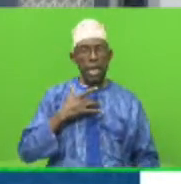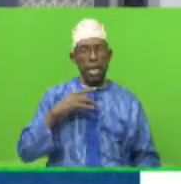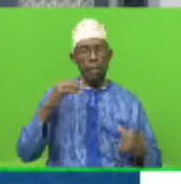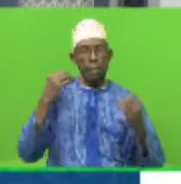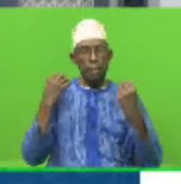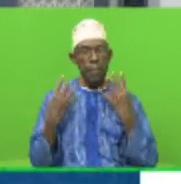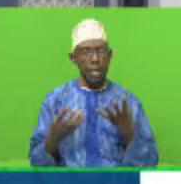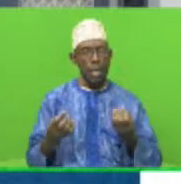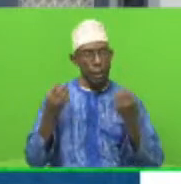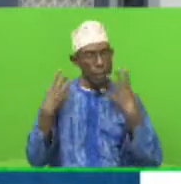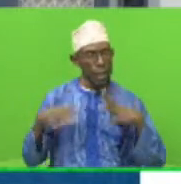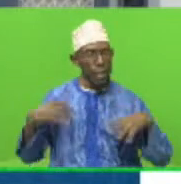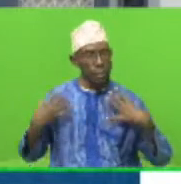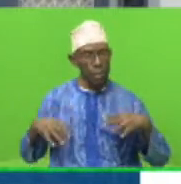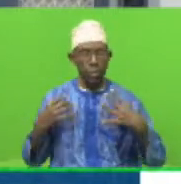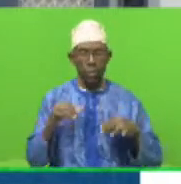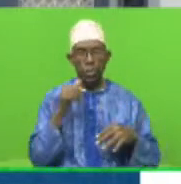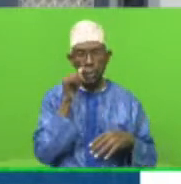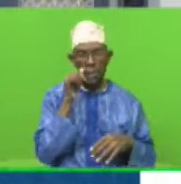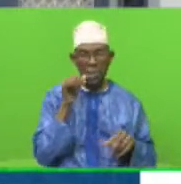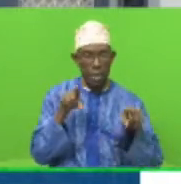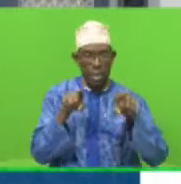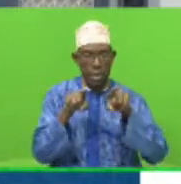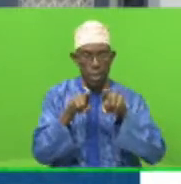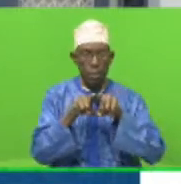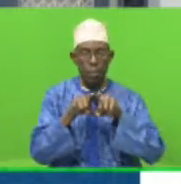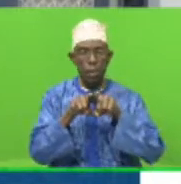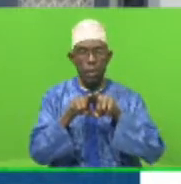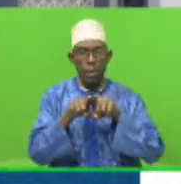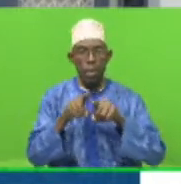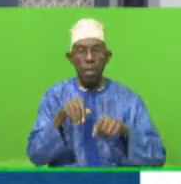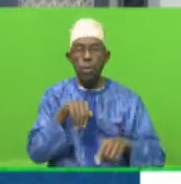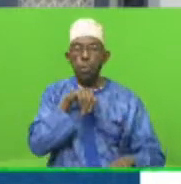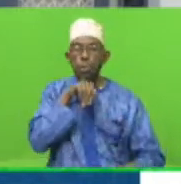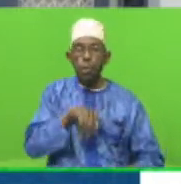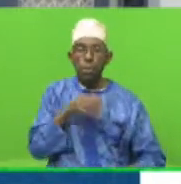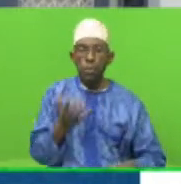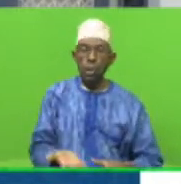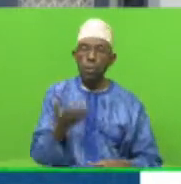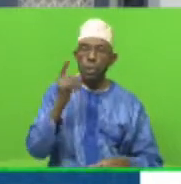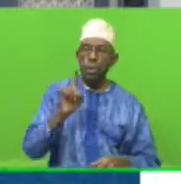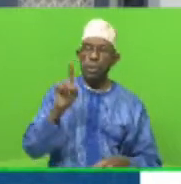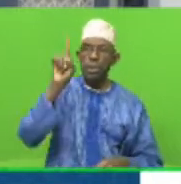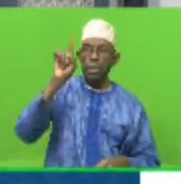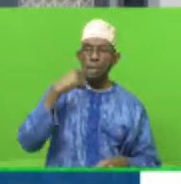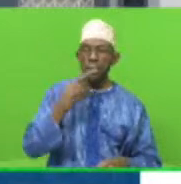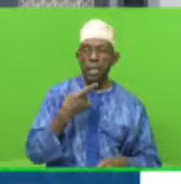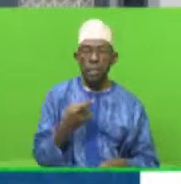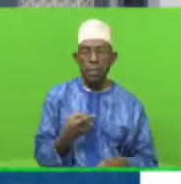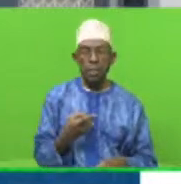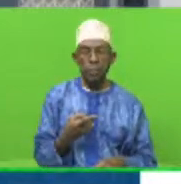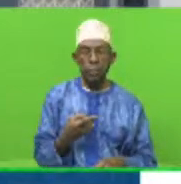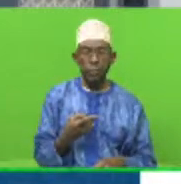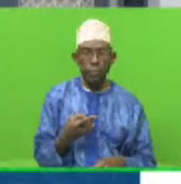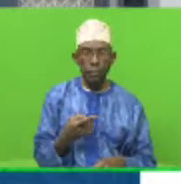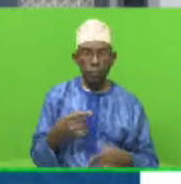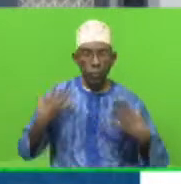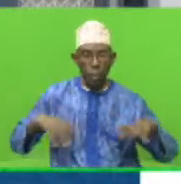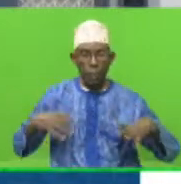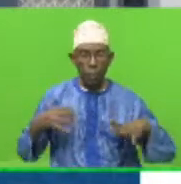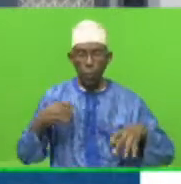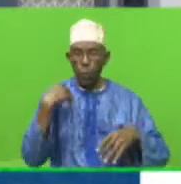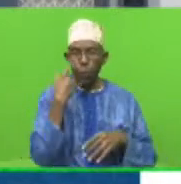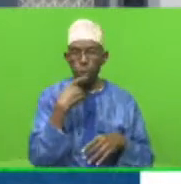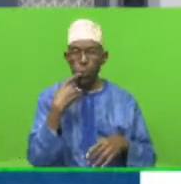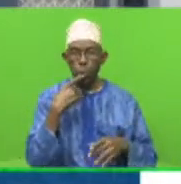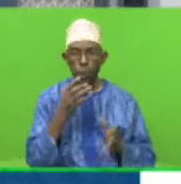multiple of people. And this is similar to a hadith where the Prophet sallallahu alayhi wa sallam says, you know, a people were